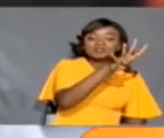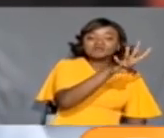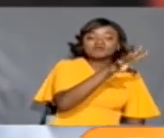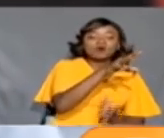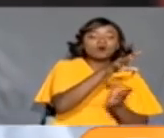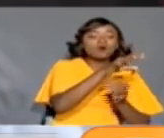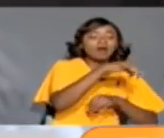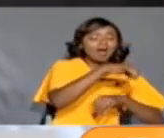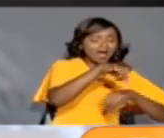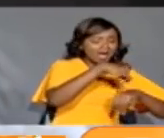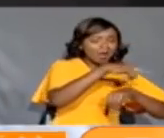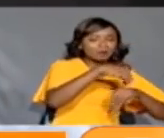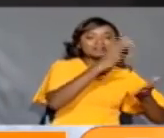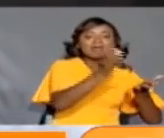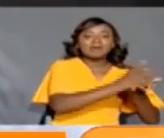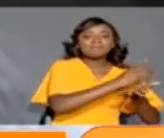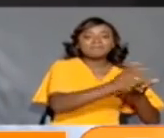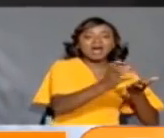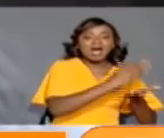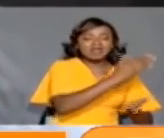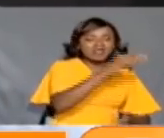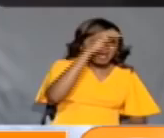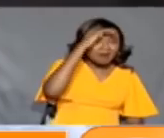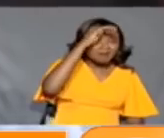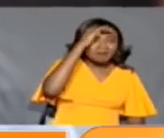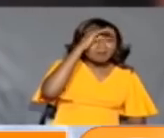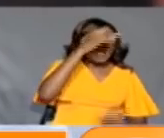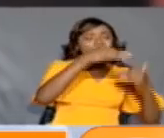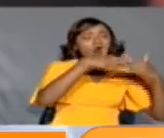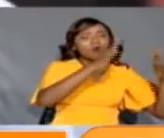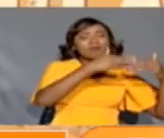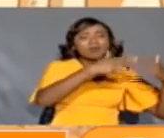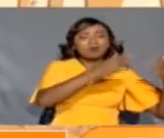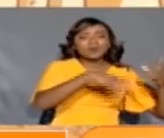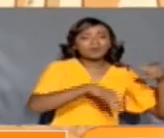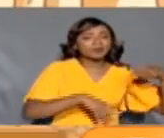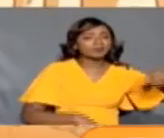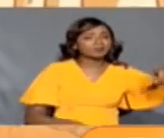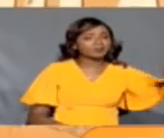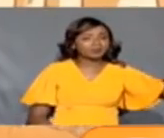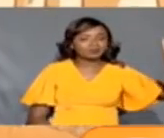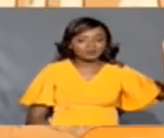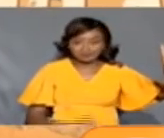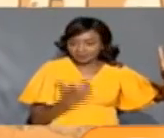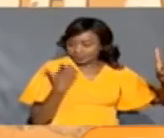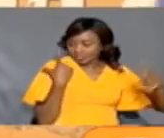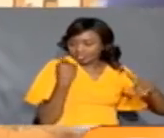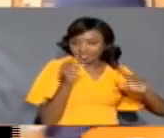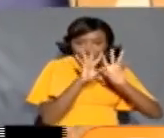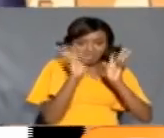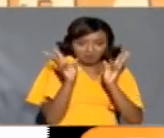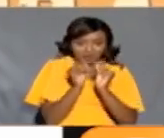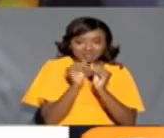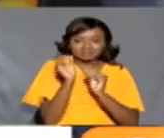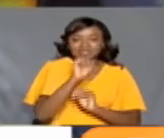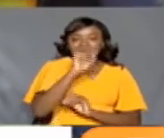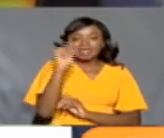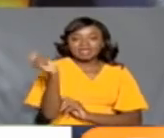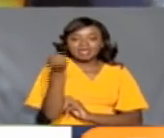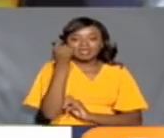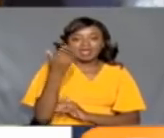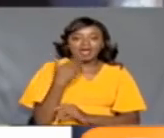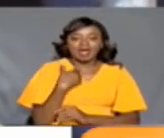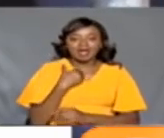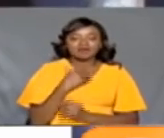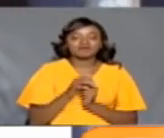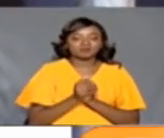bar business, as you don't need a lot of permits as compared to Kenyan side. In the last budget, Kenya slapped a 15%